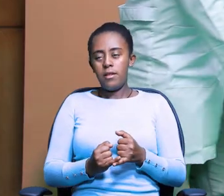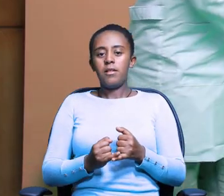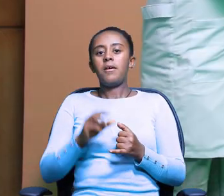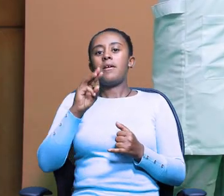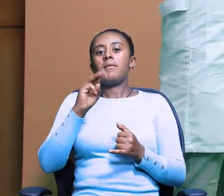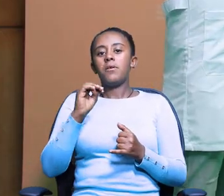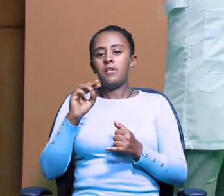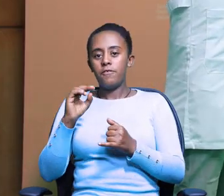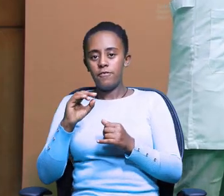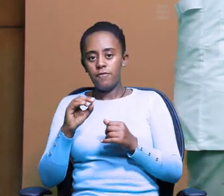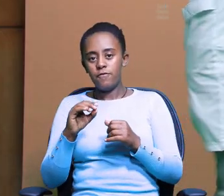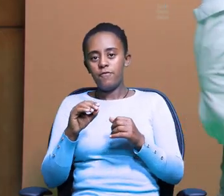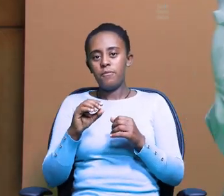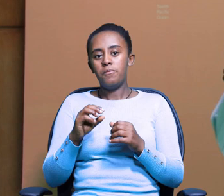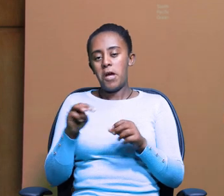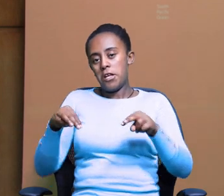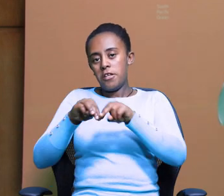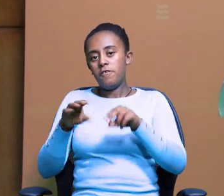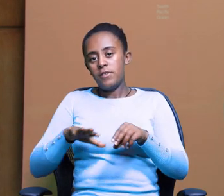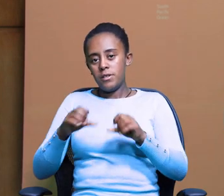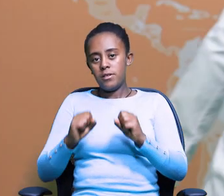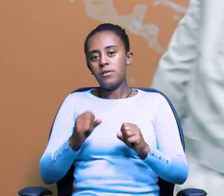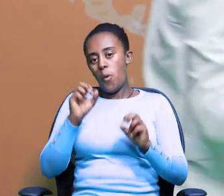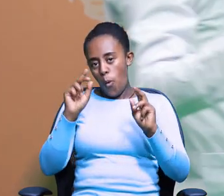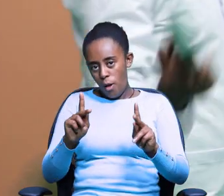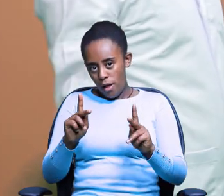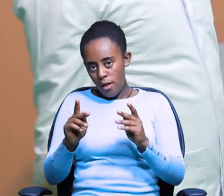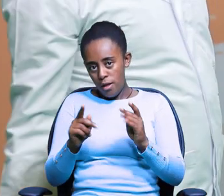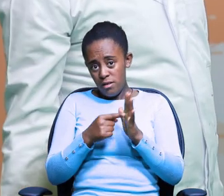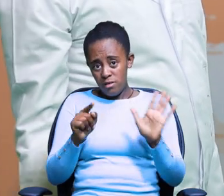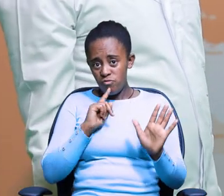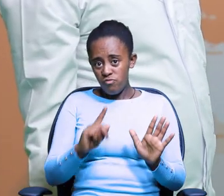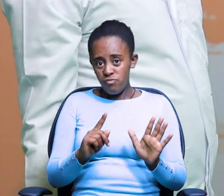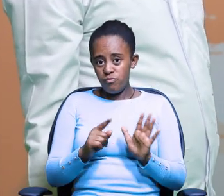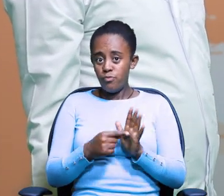magnetic field strength is this much. Okay, my student, is it clear for you?